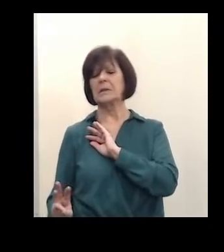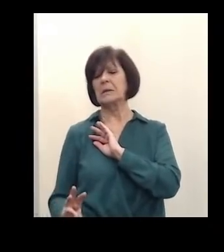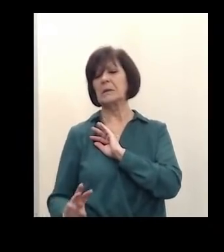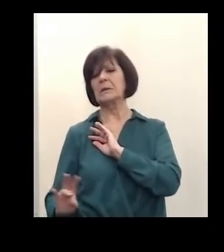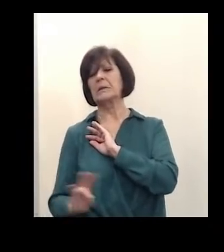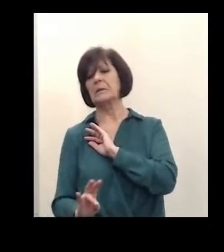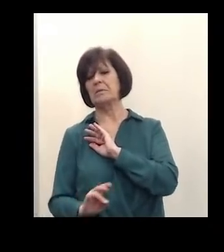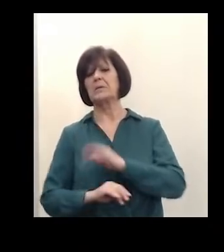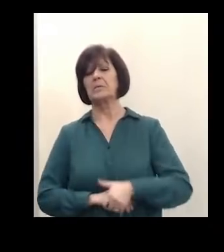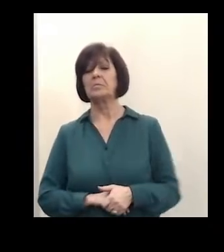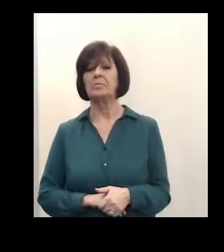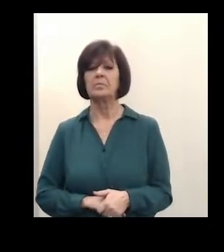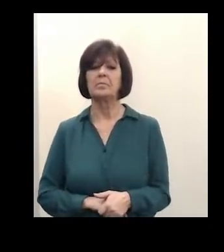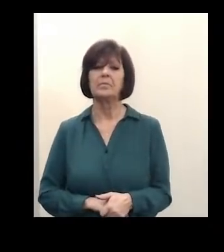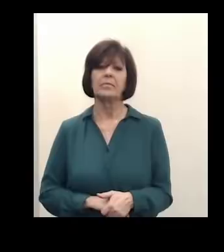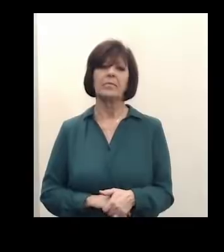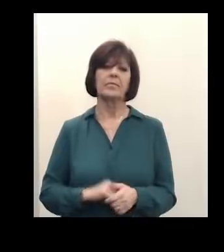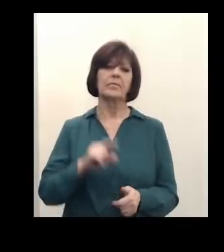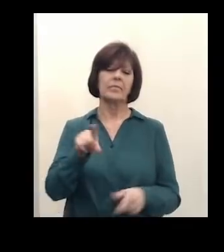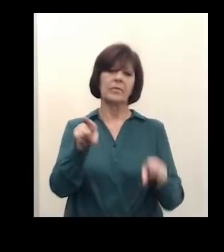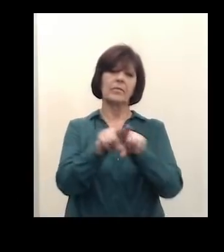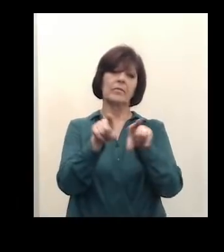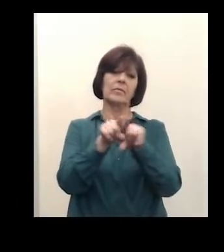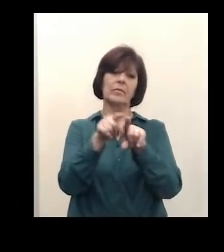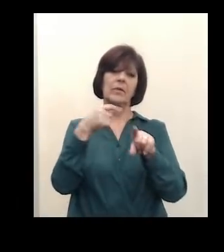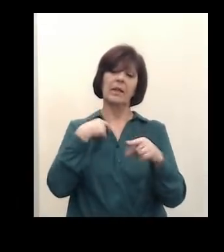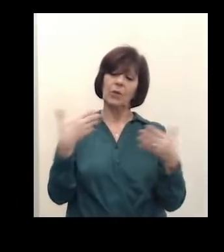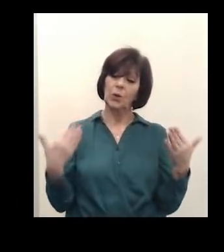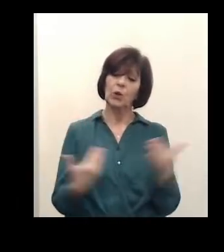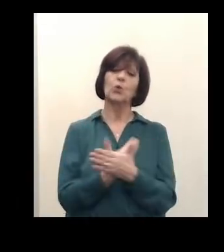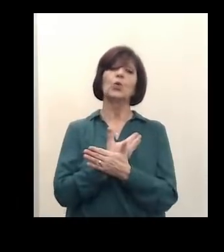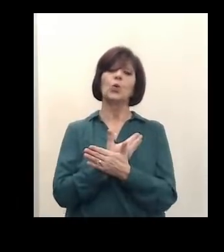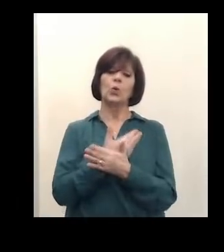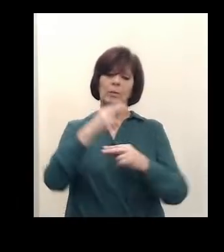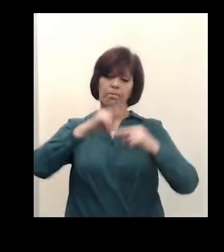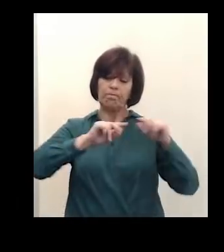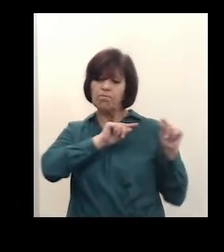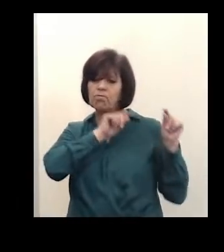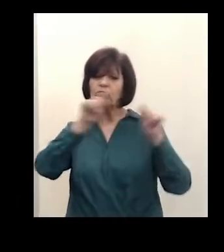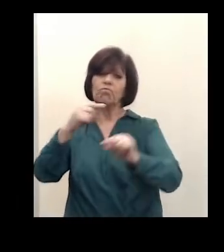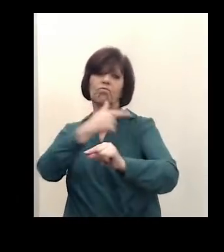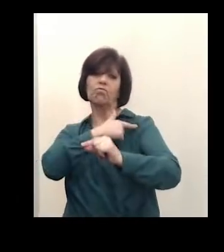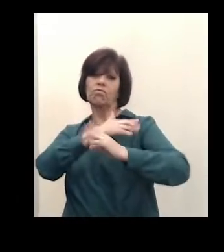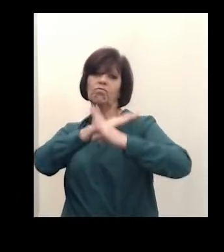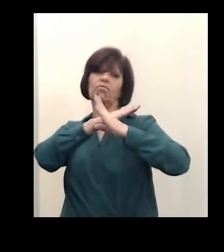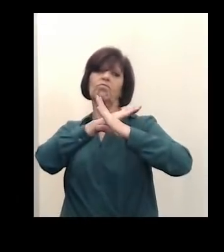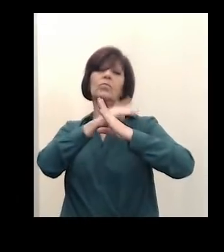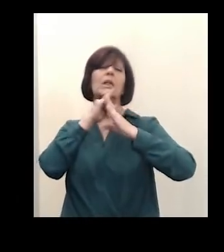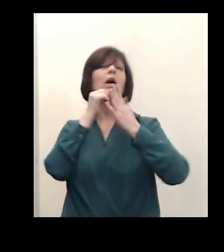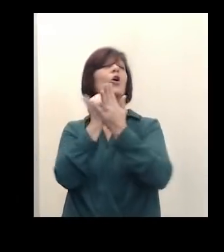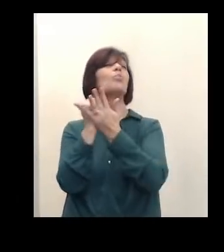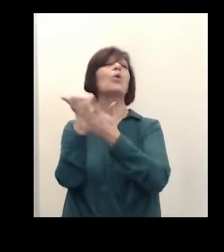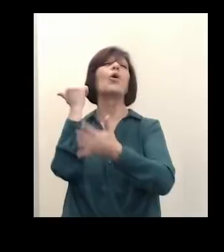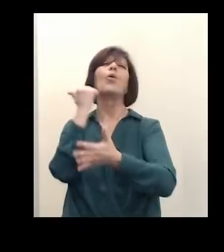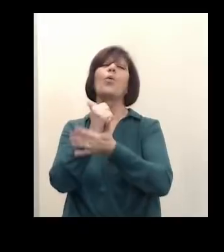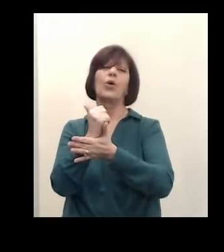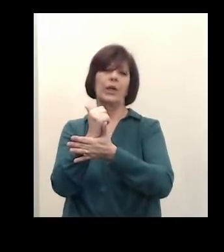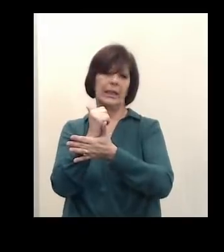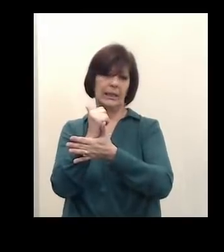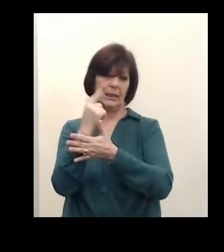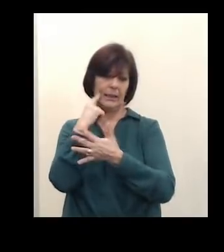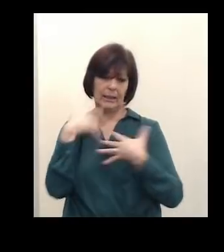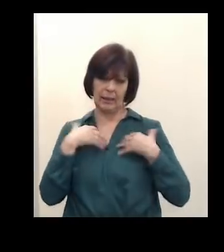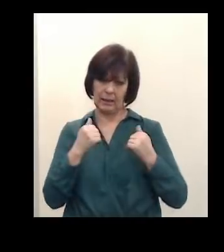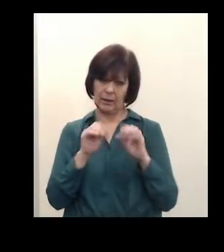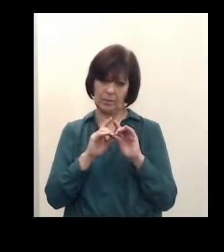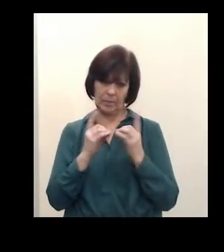7. We also have some new brick and mortar vaccine locations. Again, vaccinations are a priority for us at the health department.